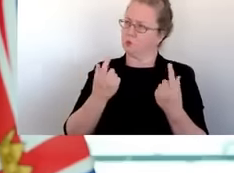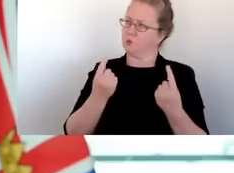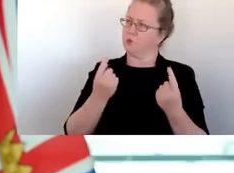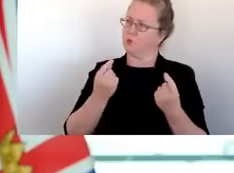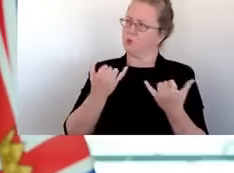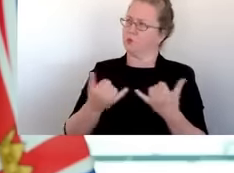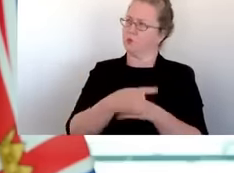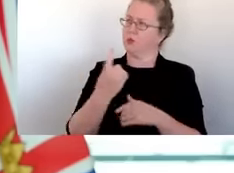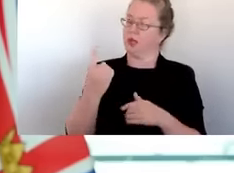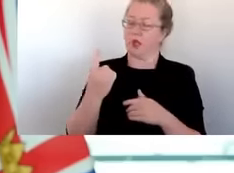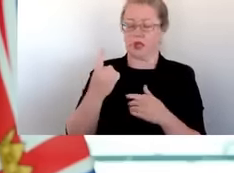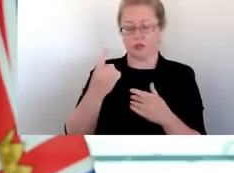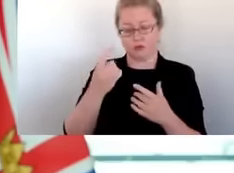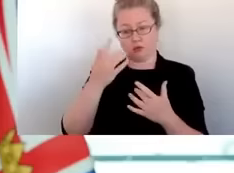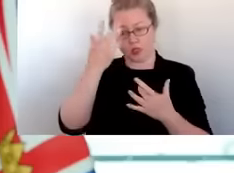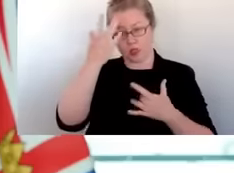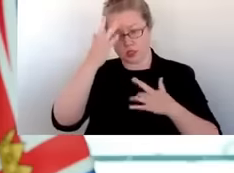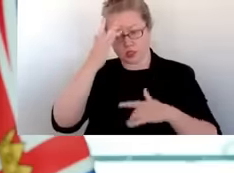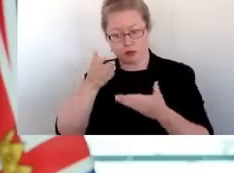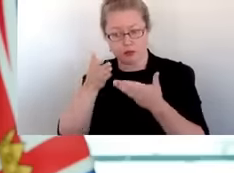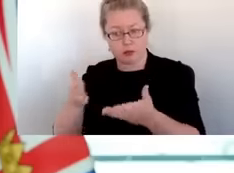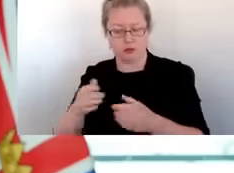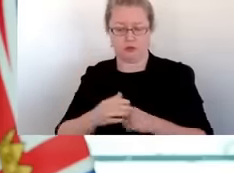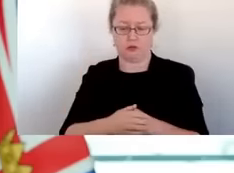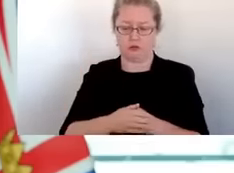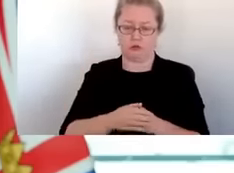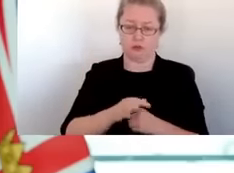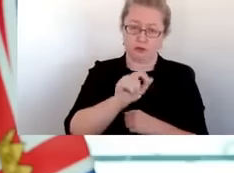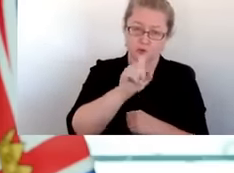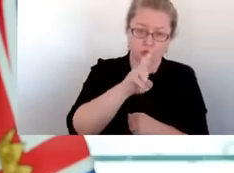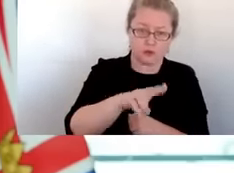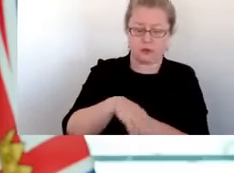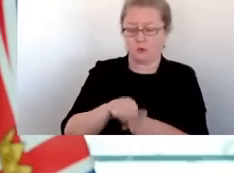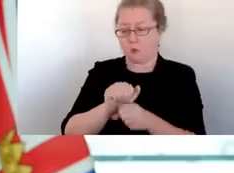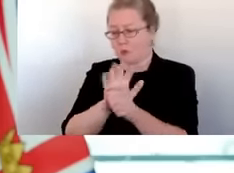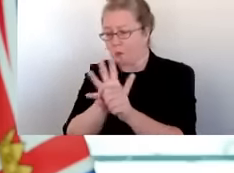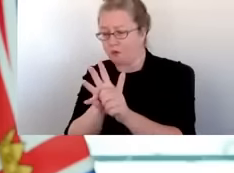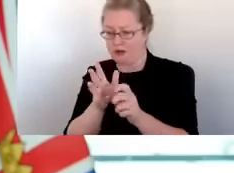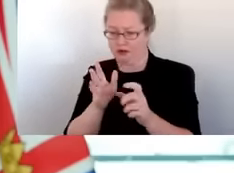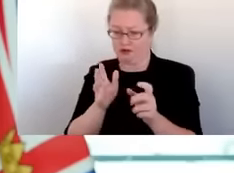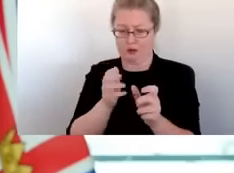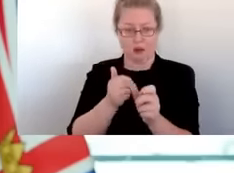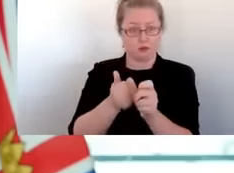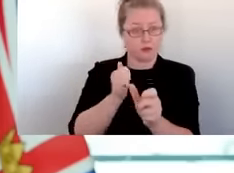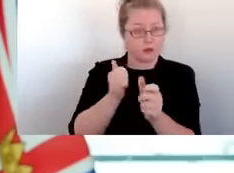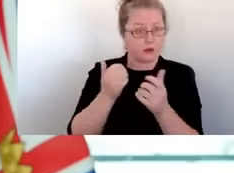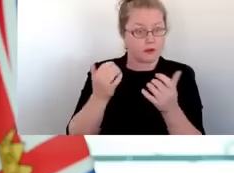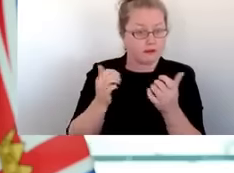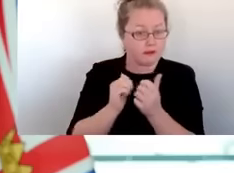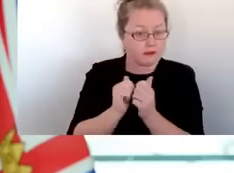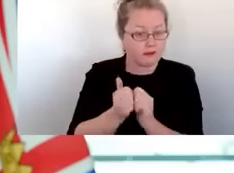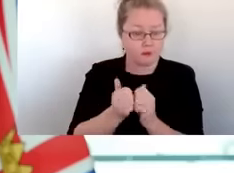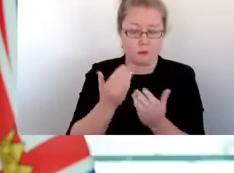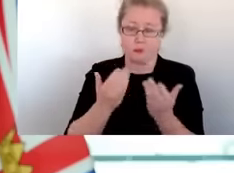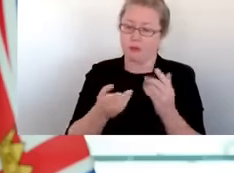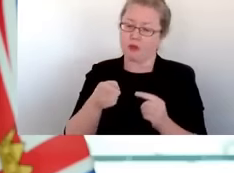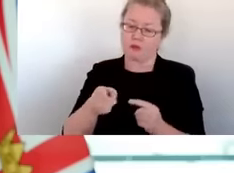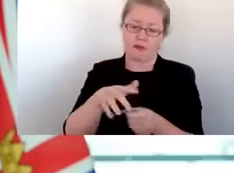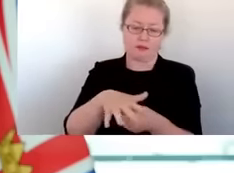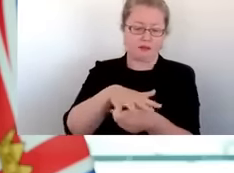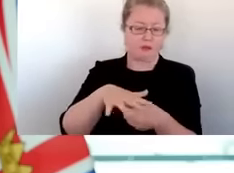in? If there's lots of COVID or even influenza circulating, maybe I need to stay away from high-risk settings if I'm at